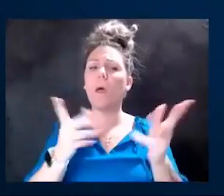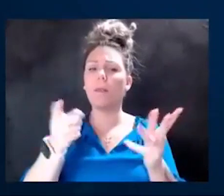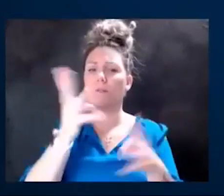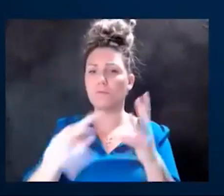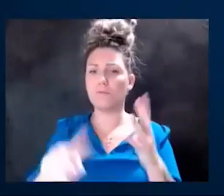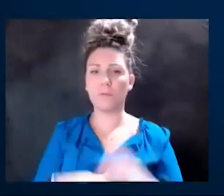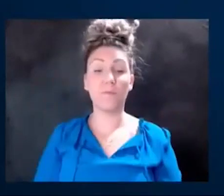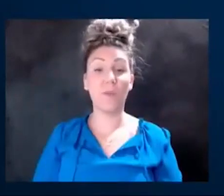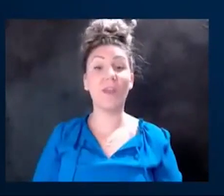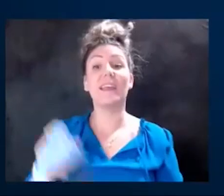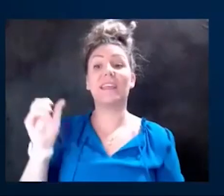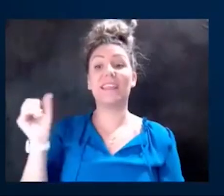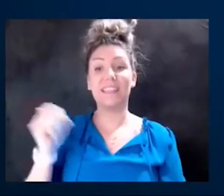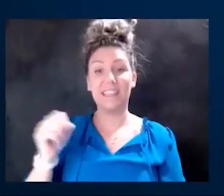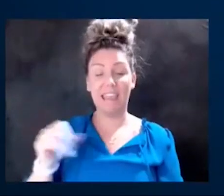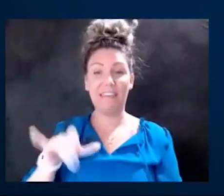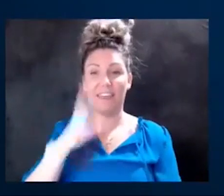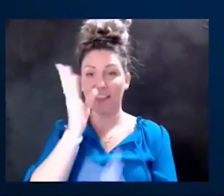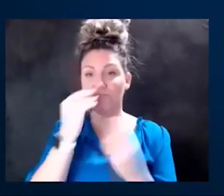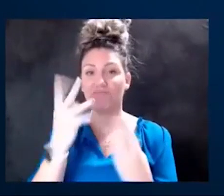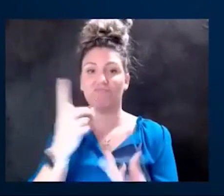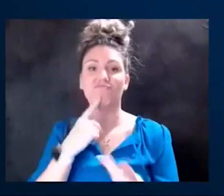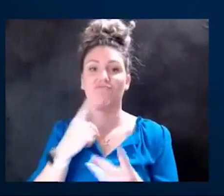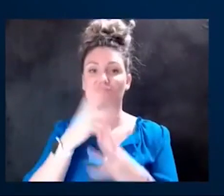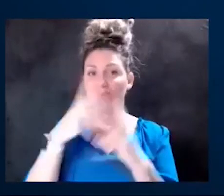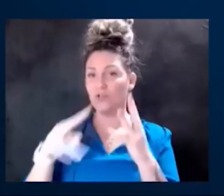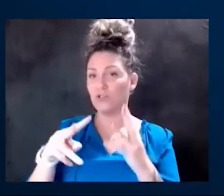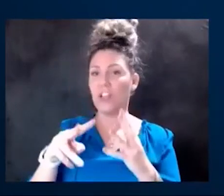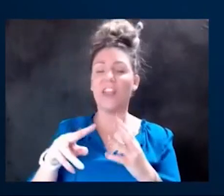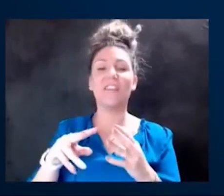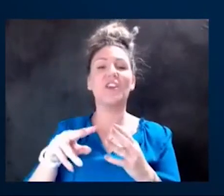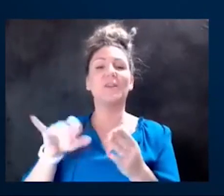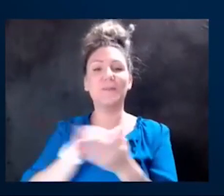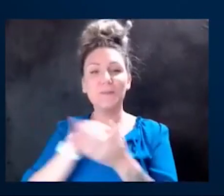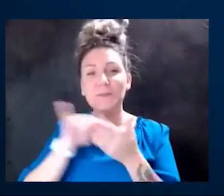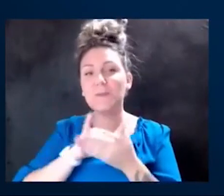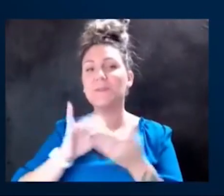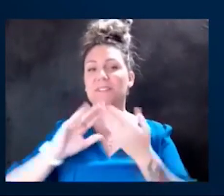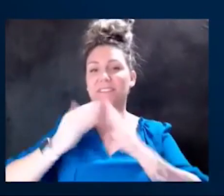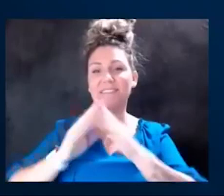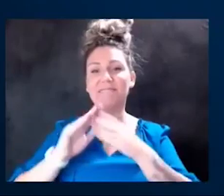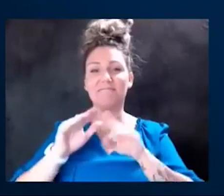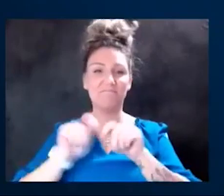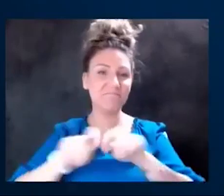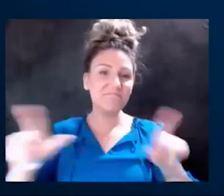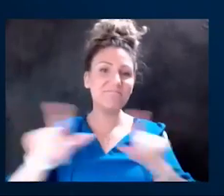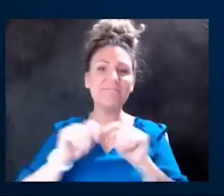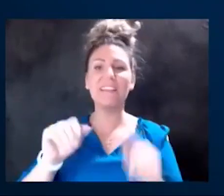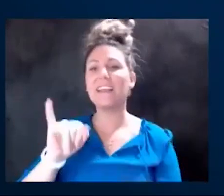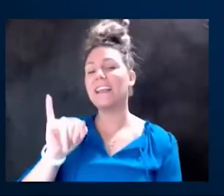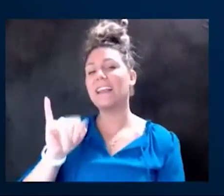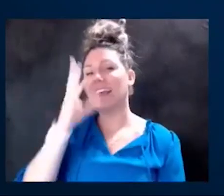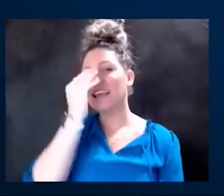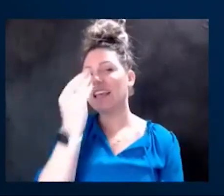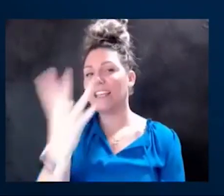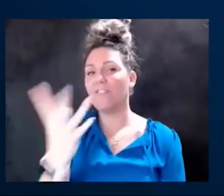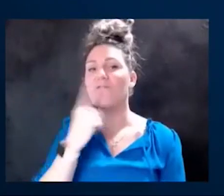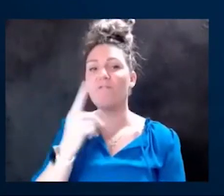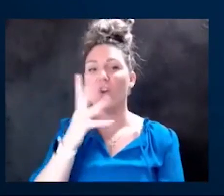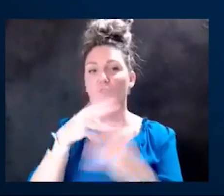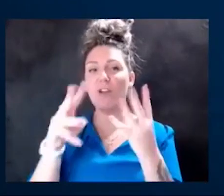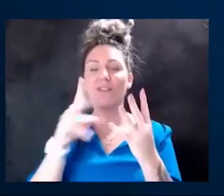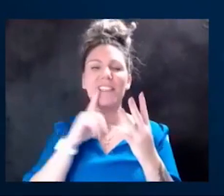Sure. Oh, yeah. So this is one of the infographics that the New York City Department of Health was putting out. And an infographic is sort of like a big visual